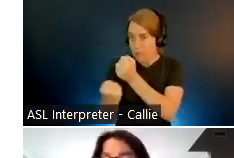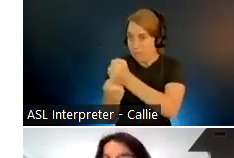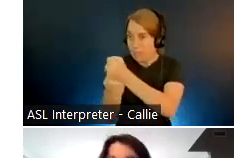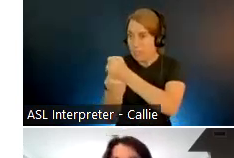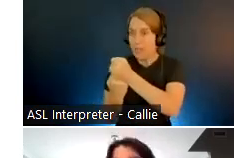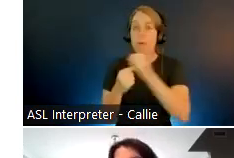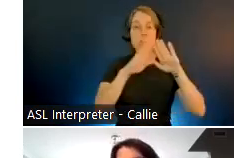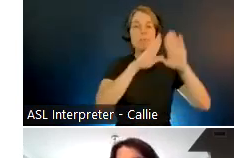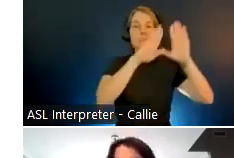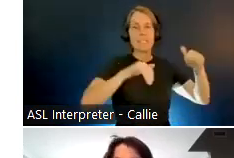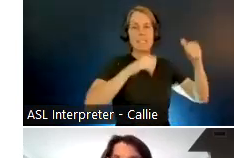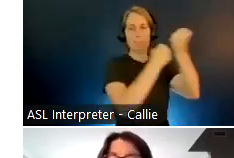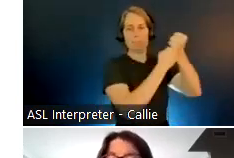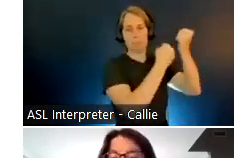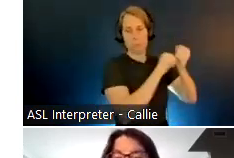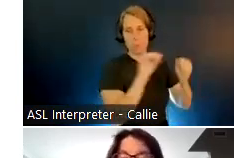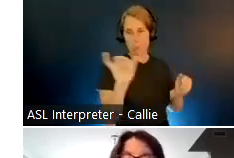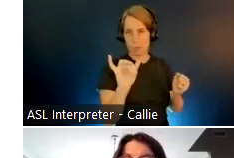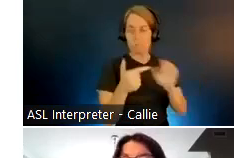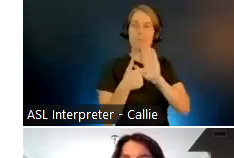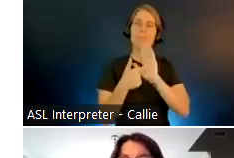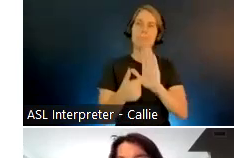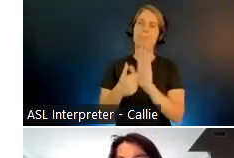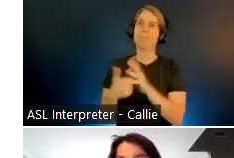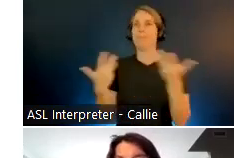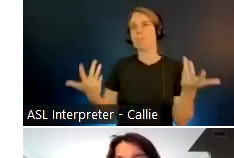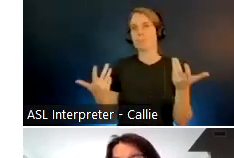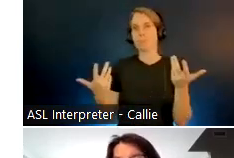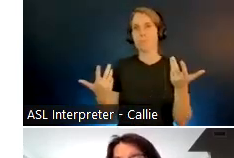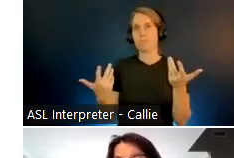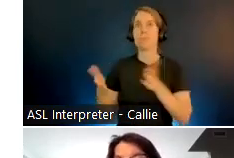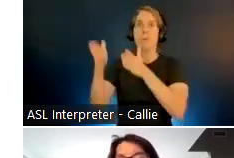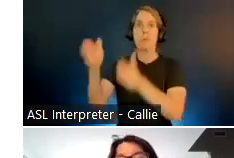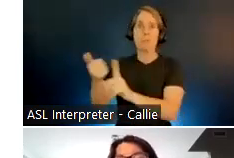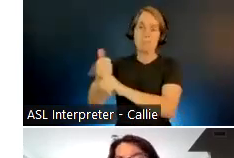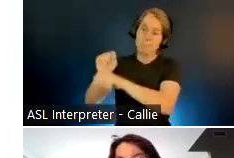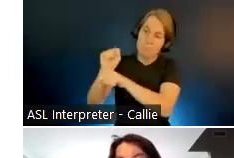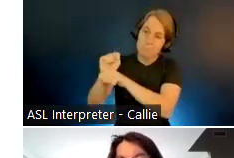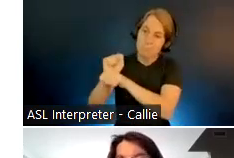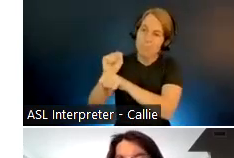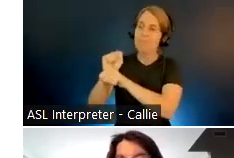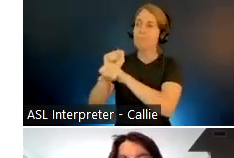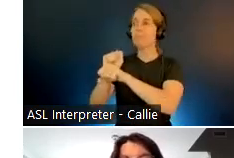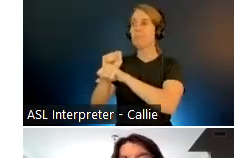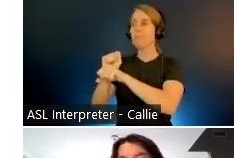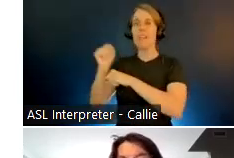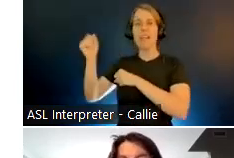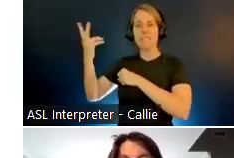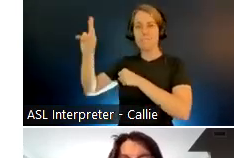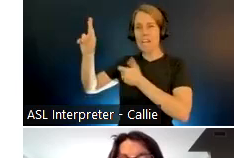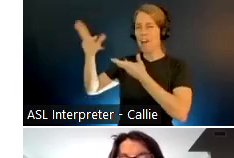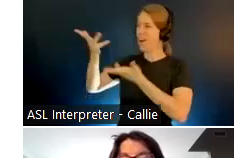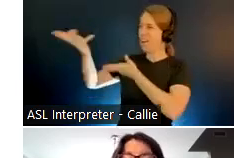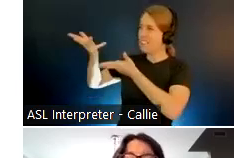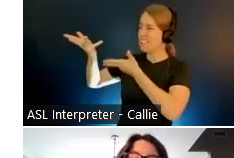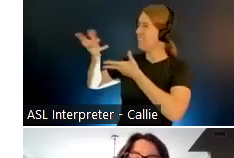an employment realm, an individual may call us, say they're not receiving the services that they need from Vocational Rehabilitation or Commission